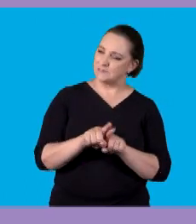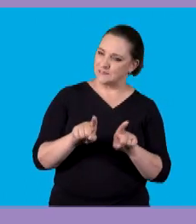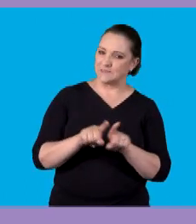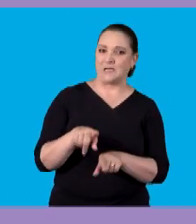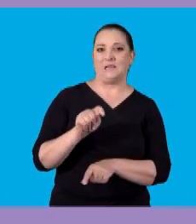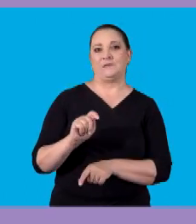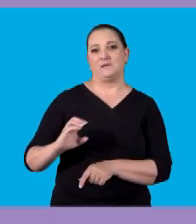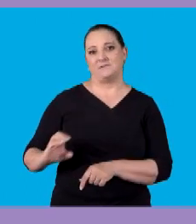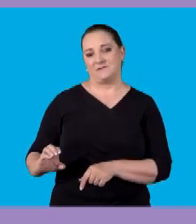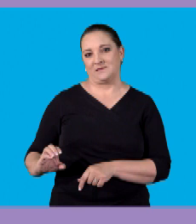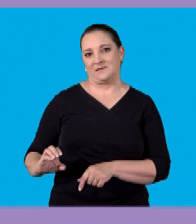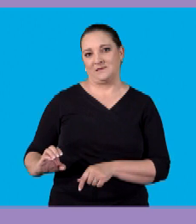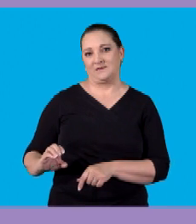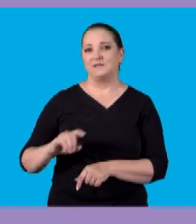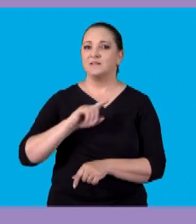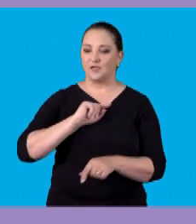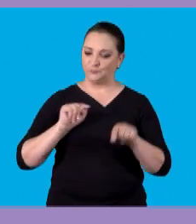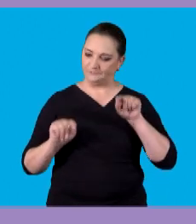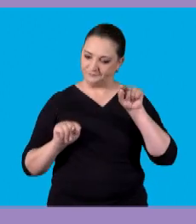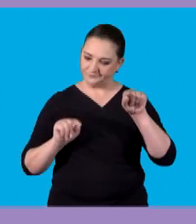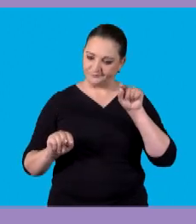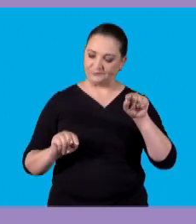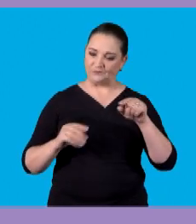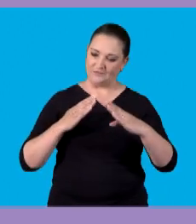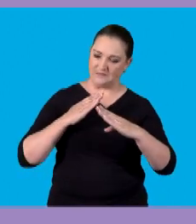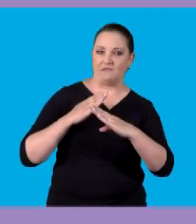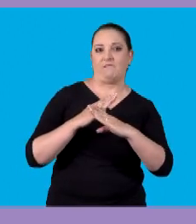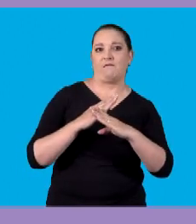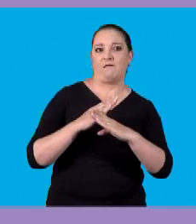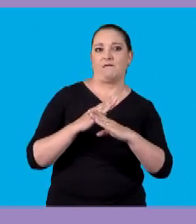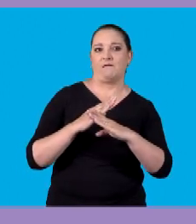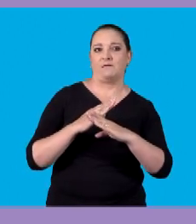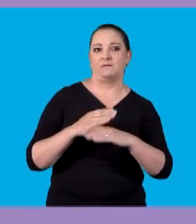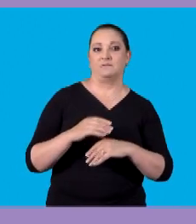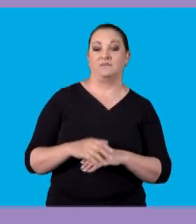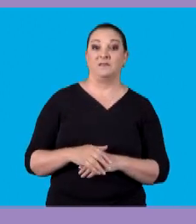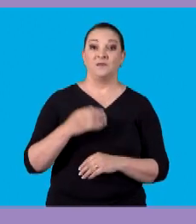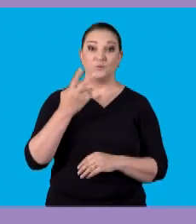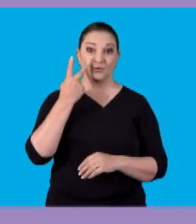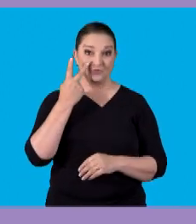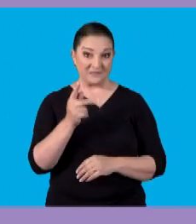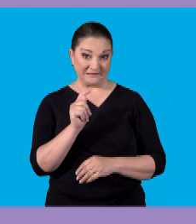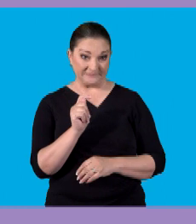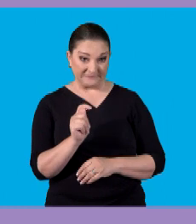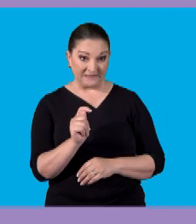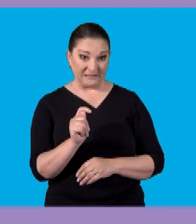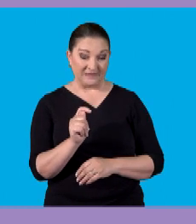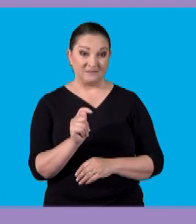the length of a TC. So whatever the length is with AT,